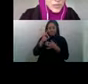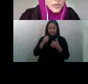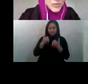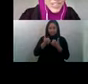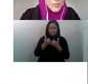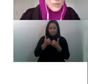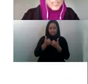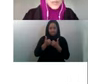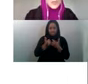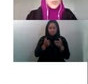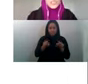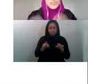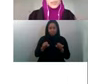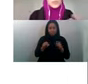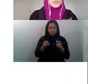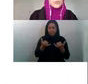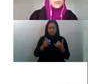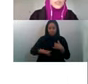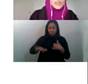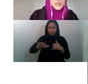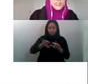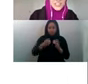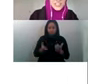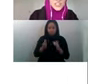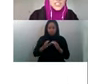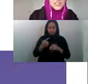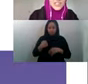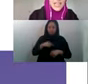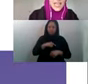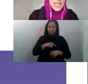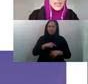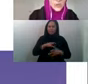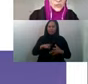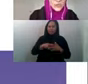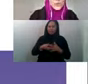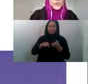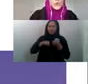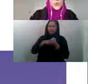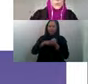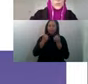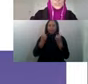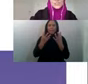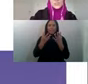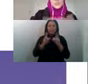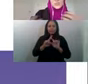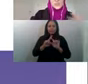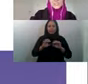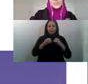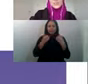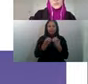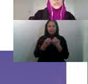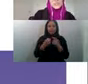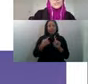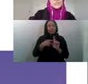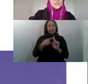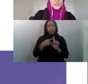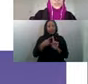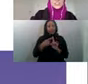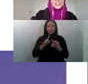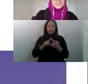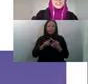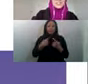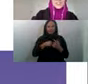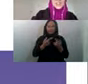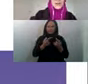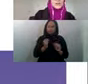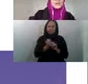with what's happening, we've stepped up to support a lot of organizations. And also, one of the things that we try to do to make giving fun